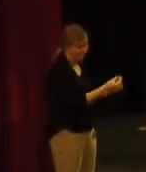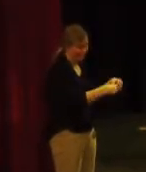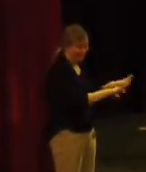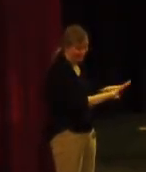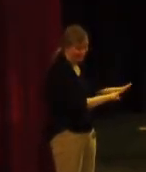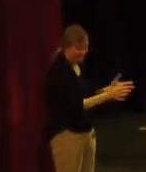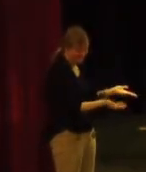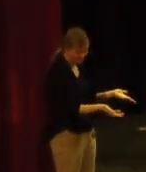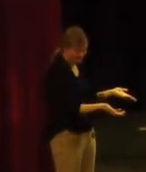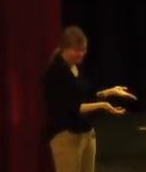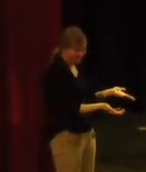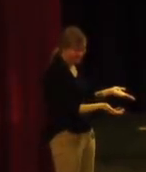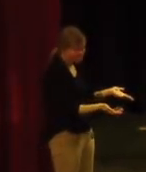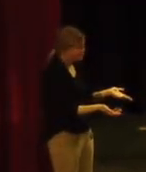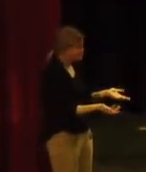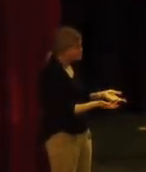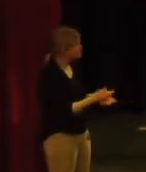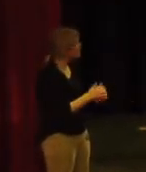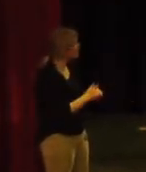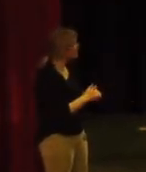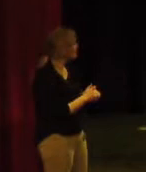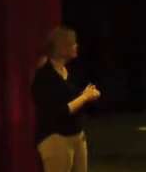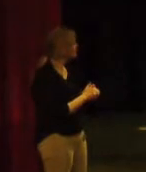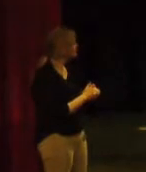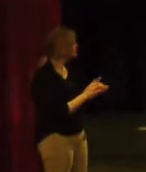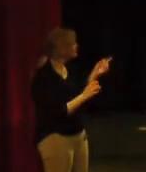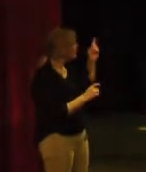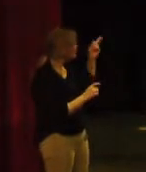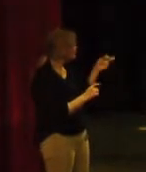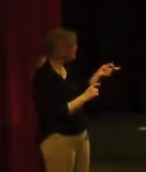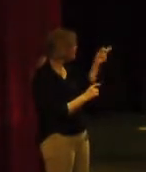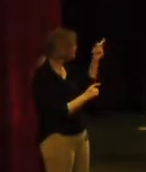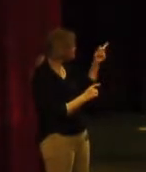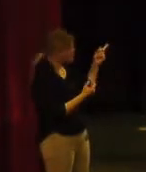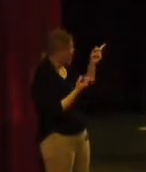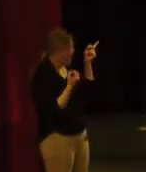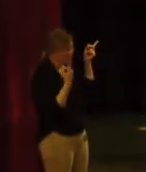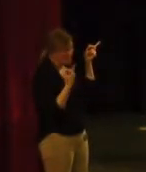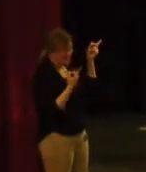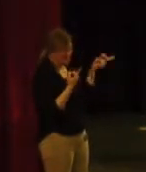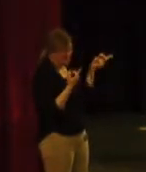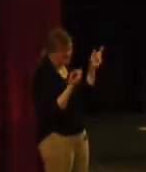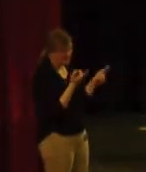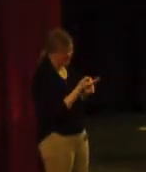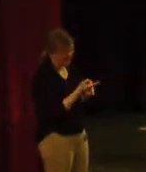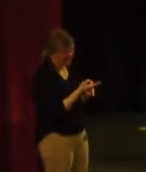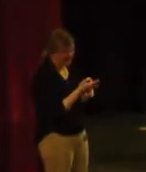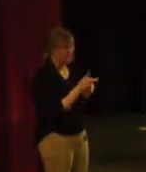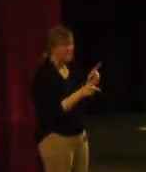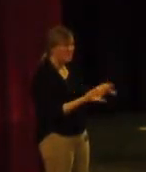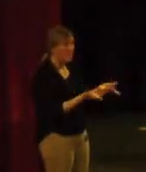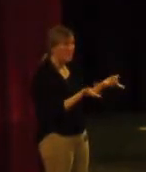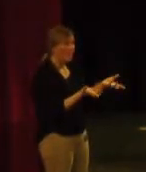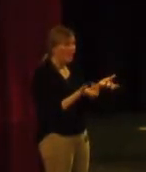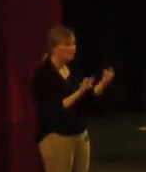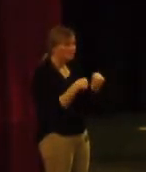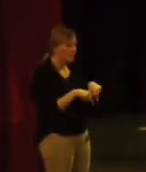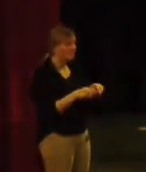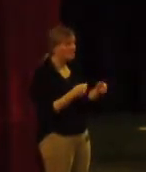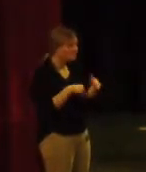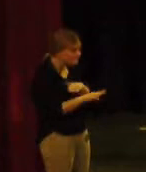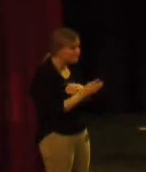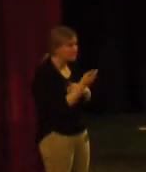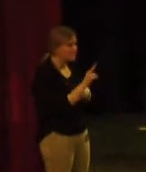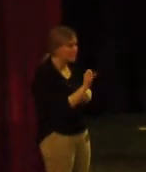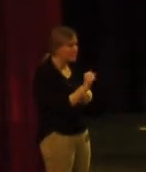that. But these things kind of make sense, right? There's people want to come across the border into the United States if they